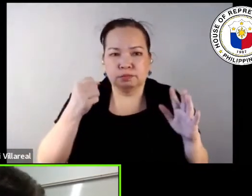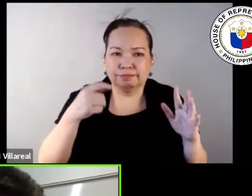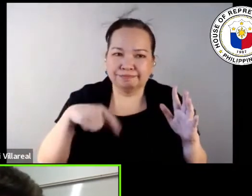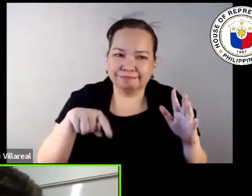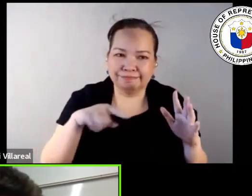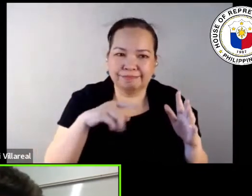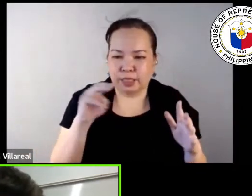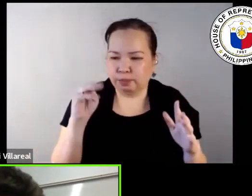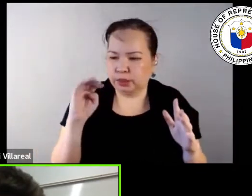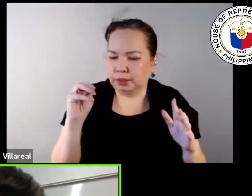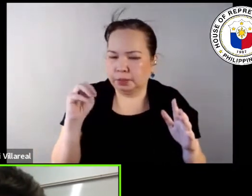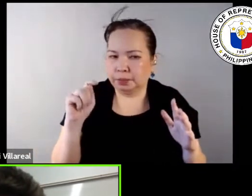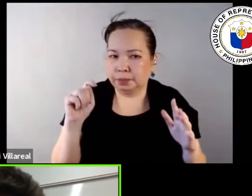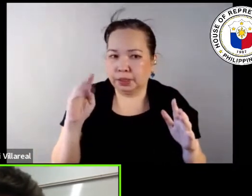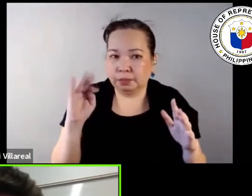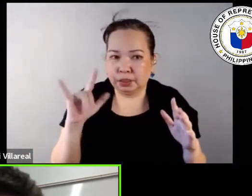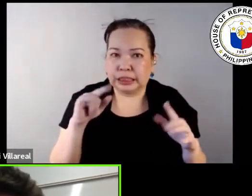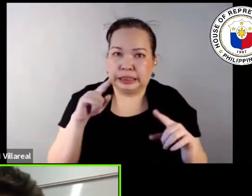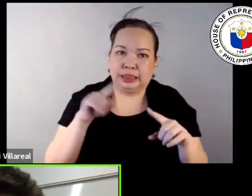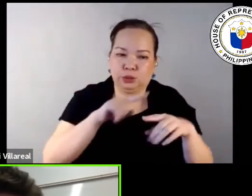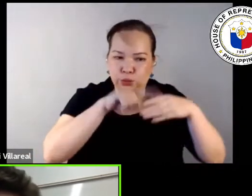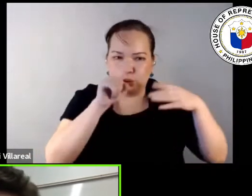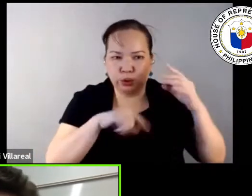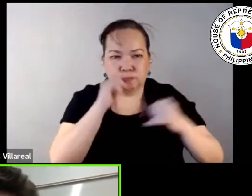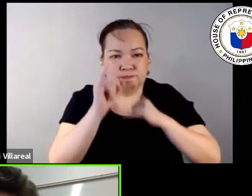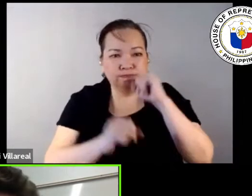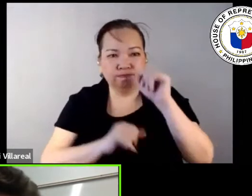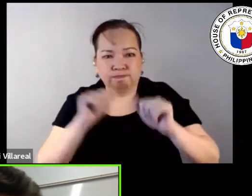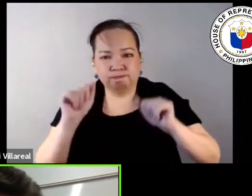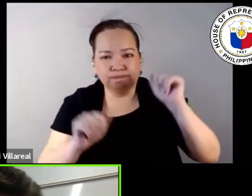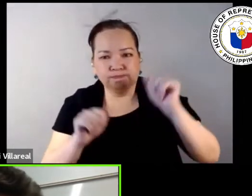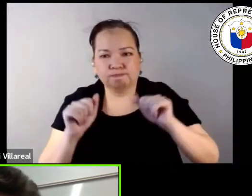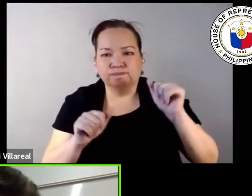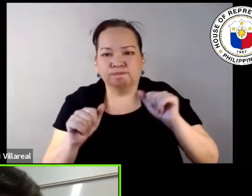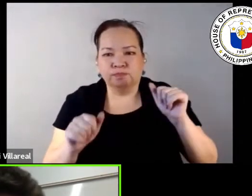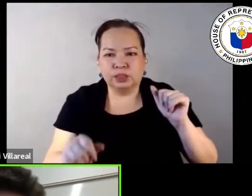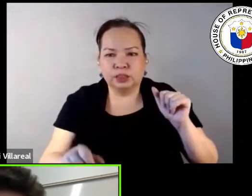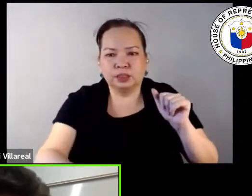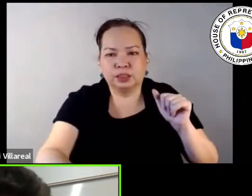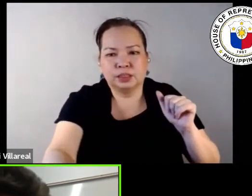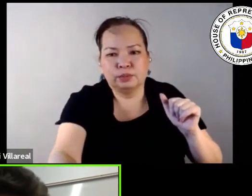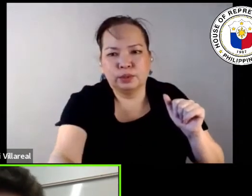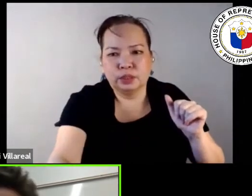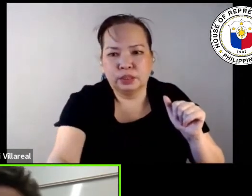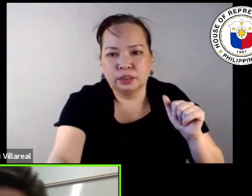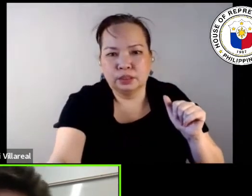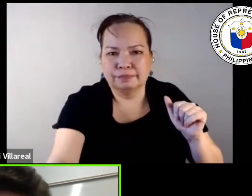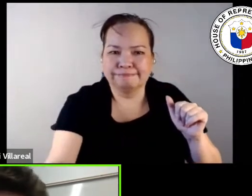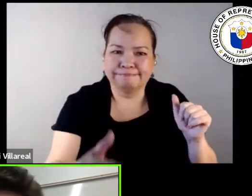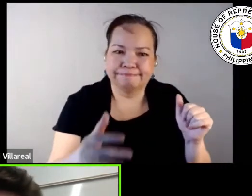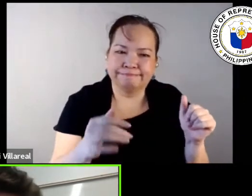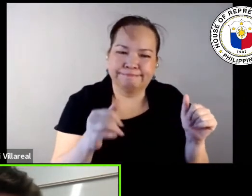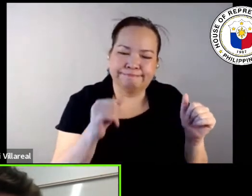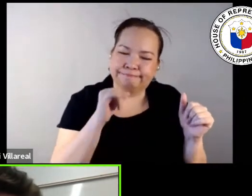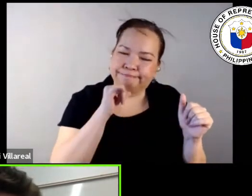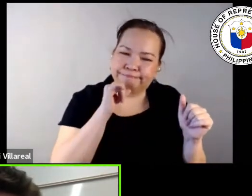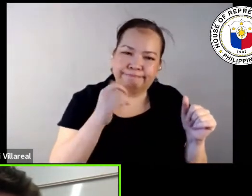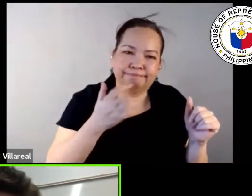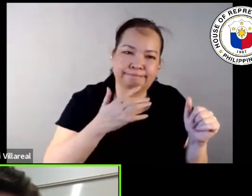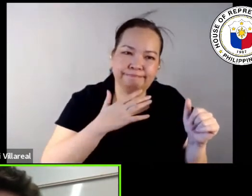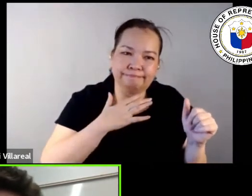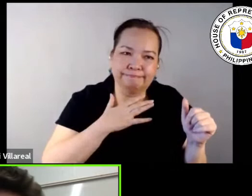The results of international assessments are not encouraging. However, I would like